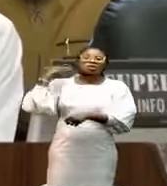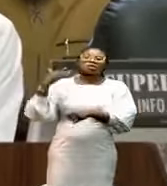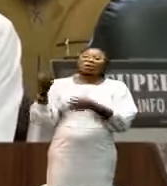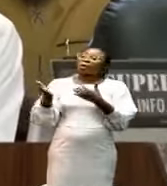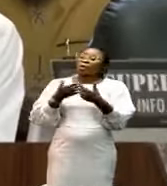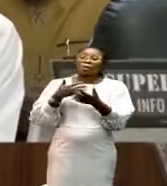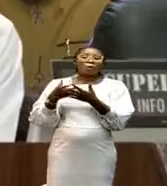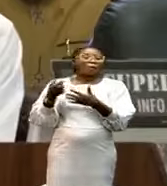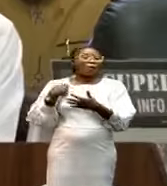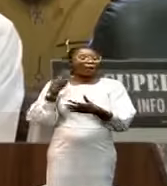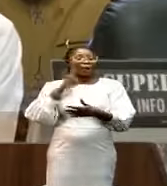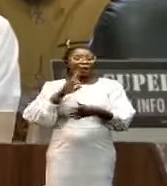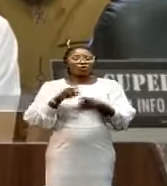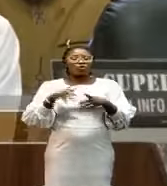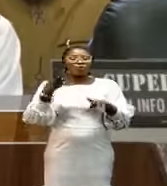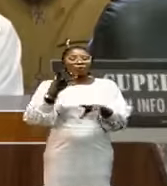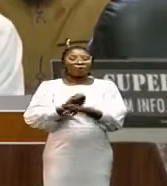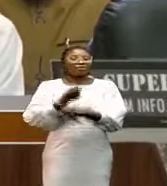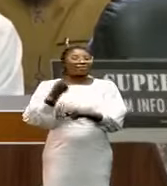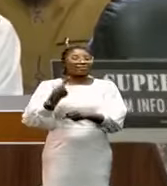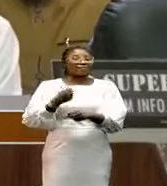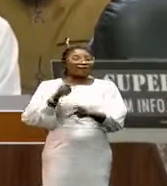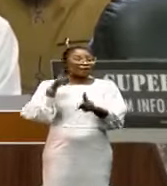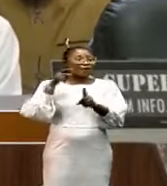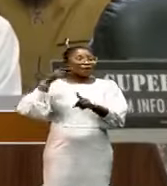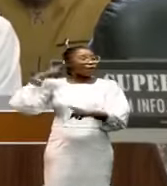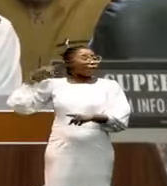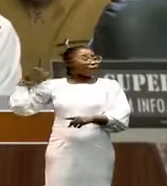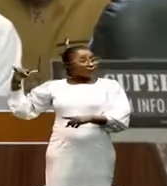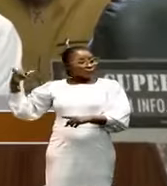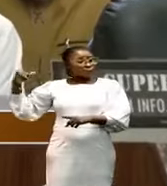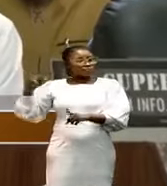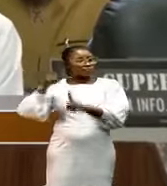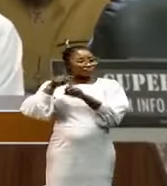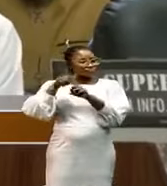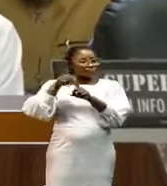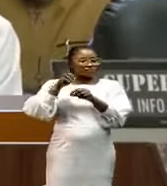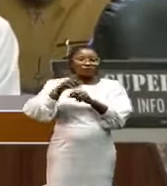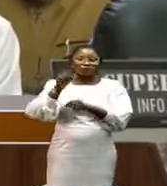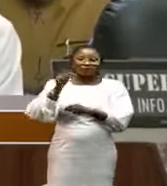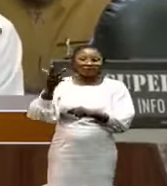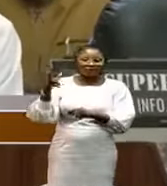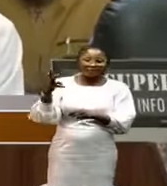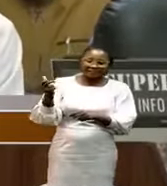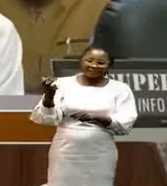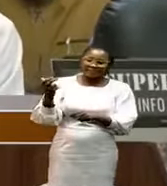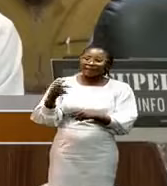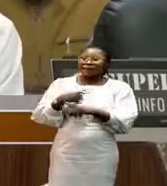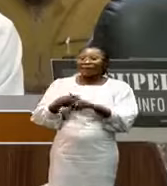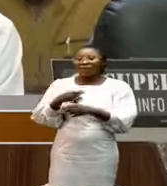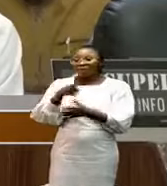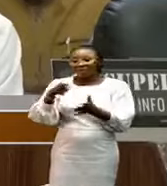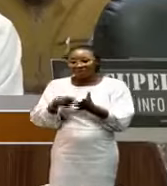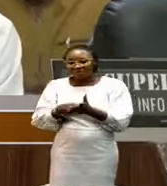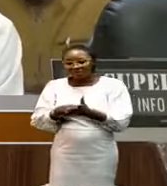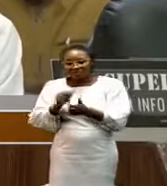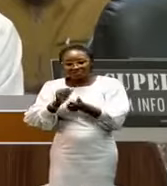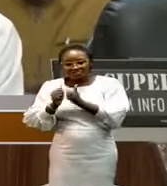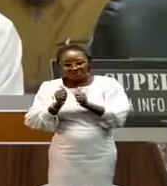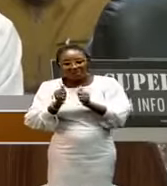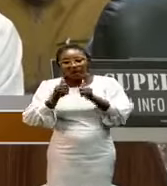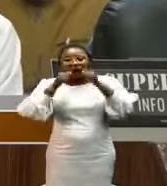Although we're to win the gold in 2013, but this feat accomplished by